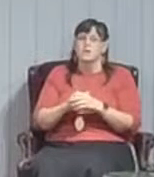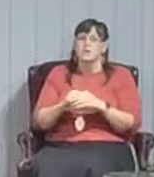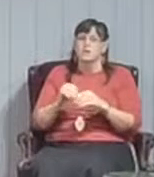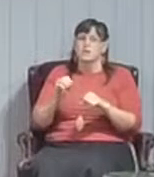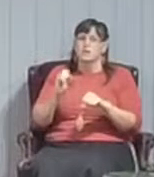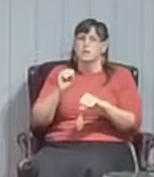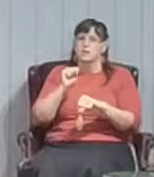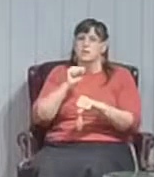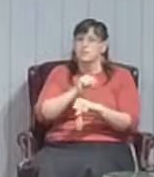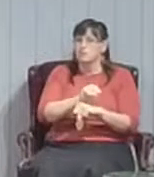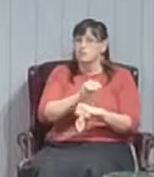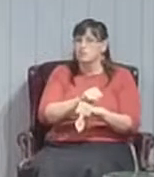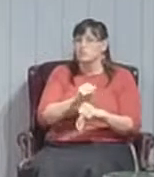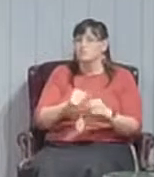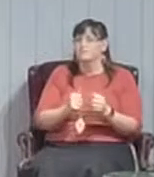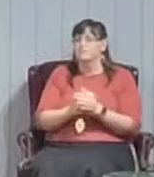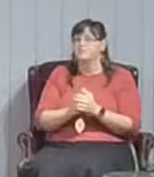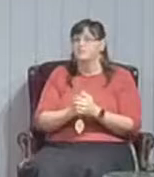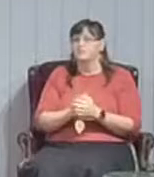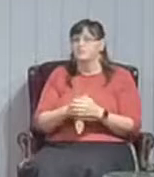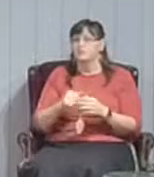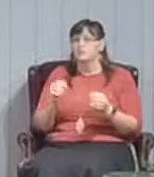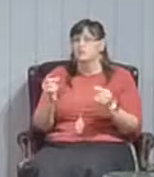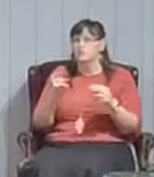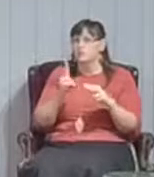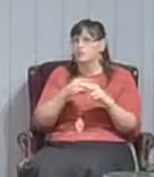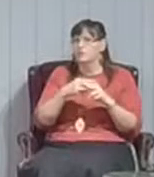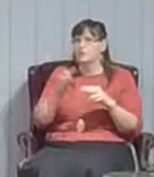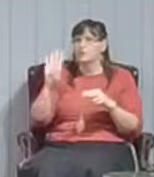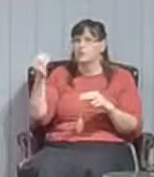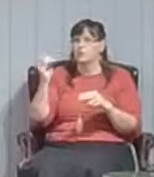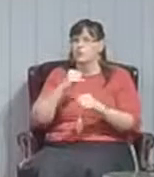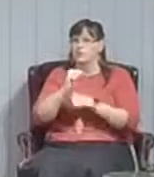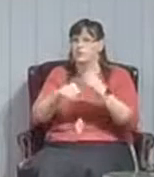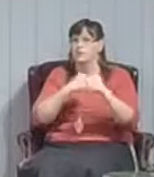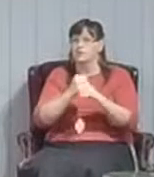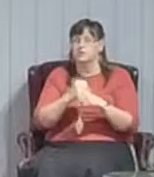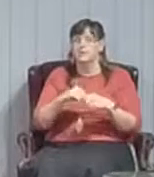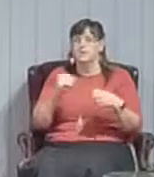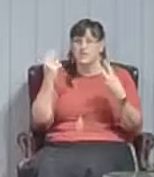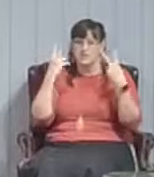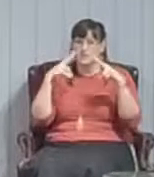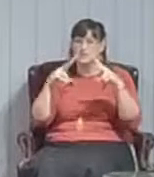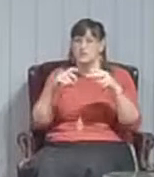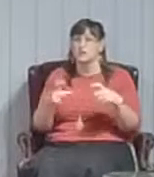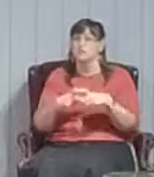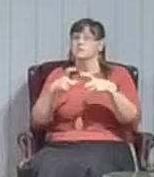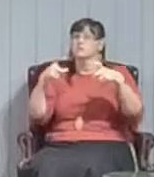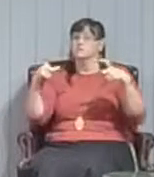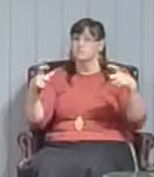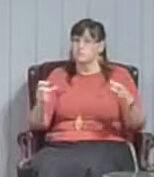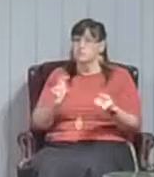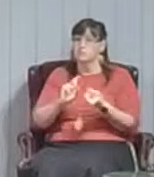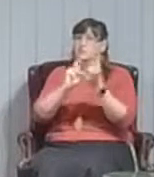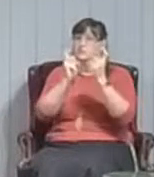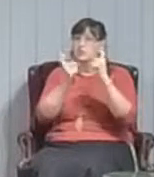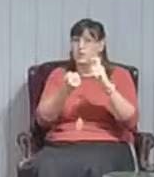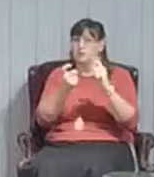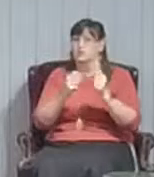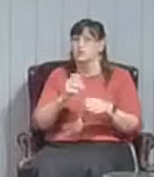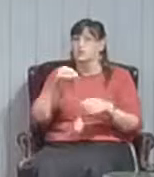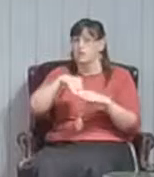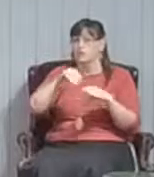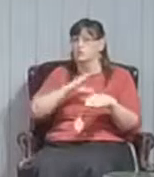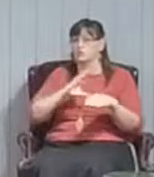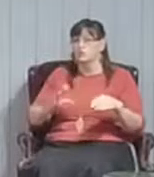close to 40 years now, and in those years I've witnessed a considerable amount of change in Christianity,